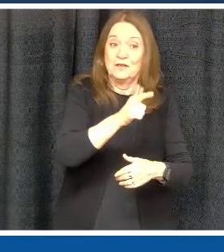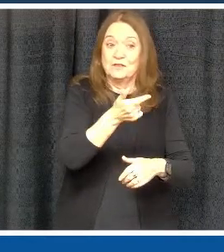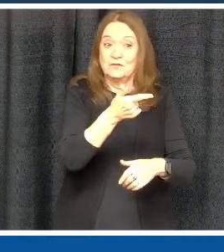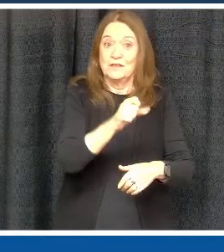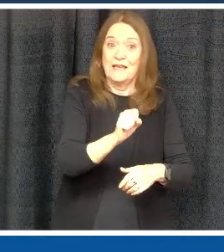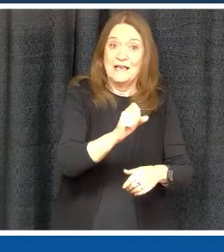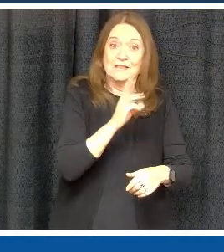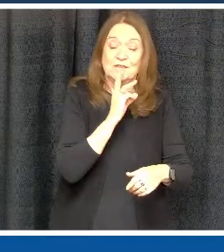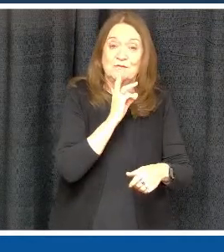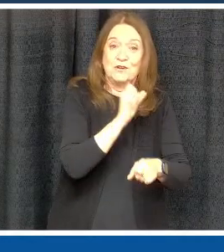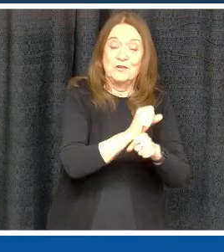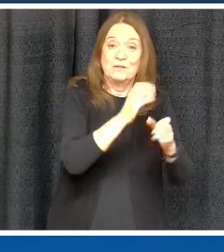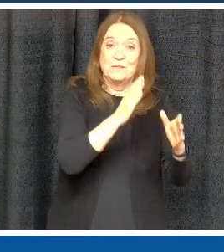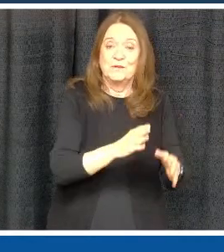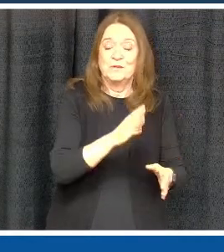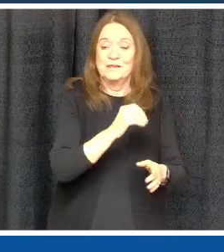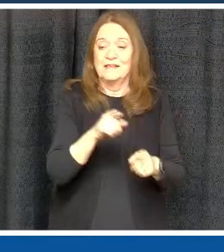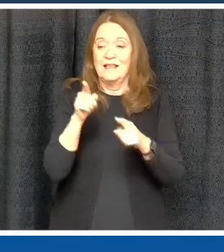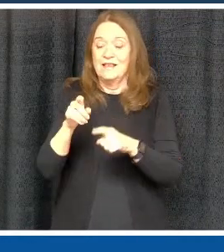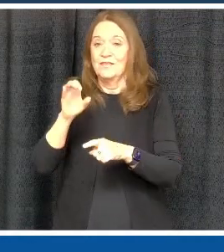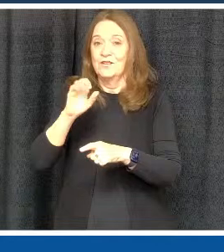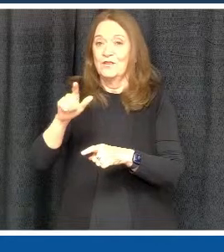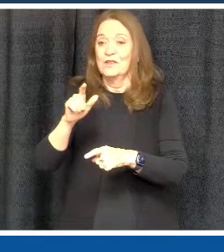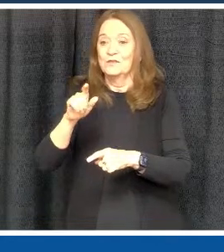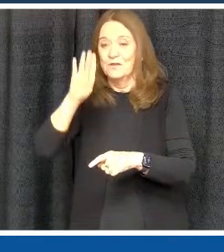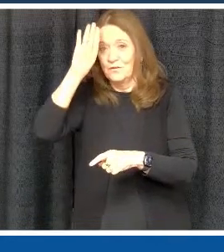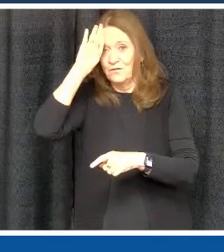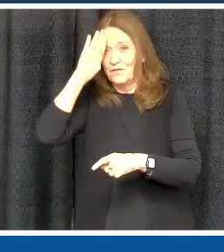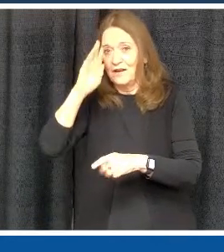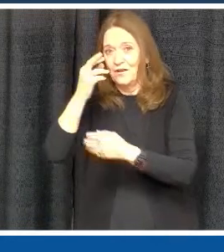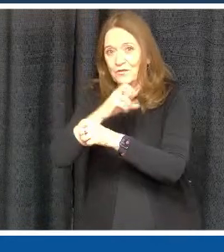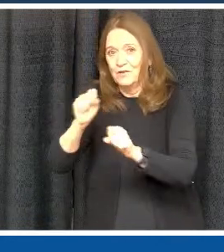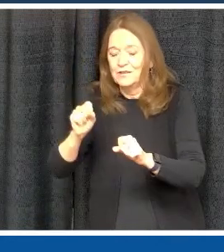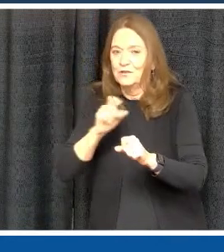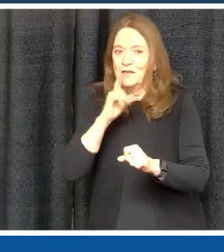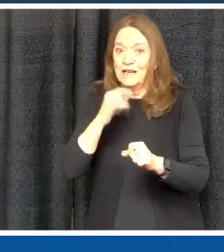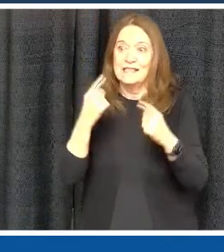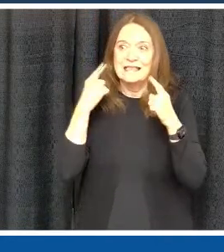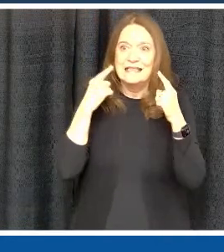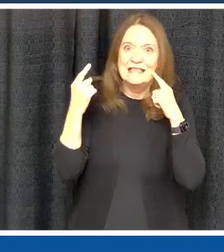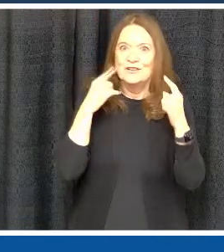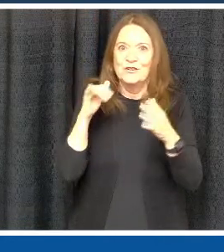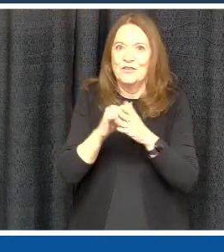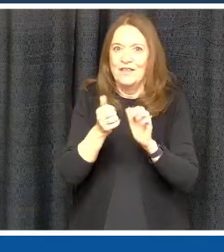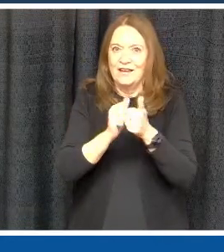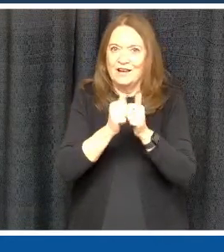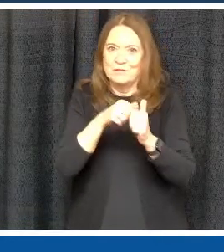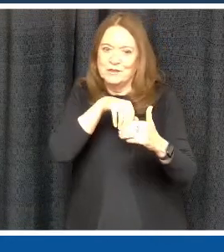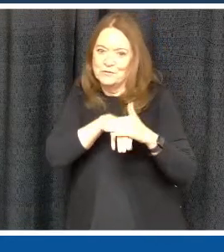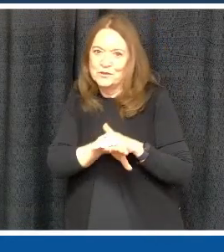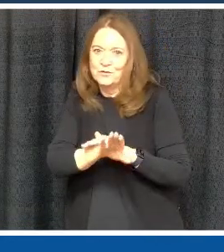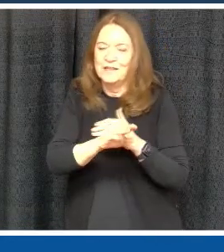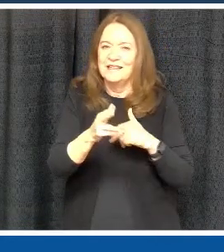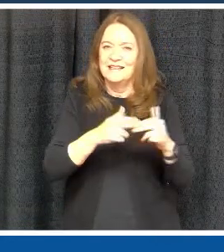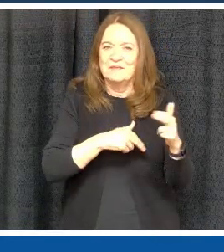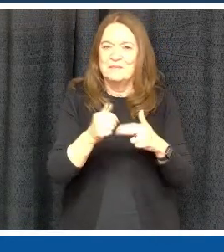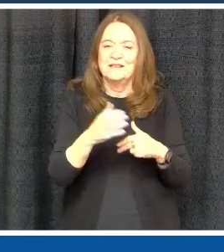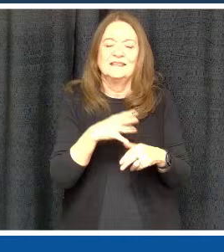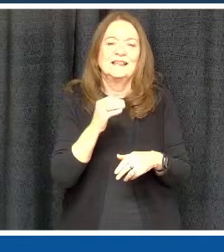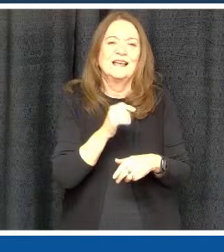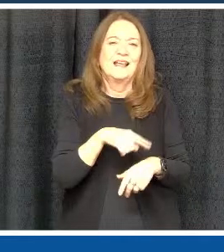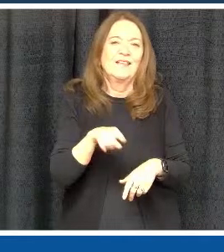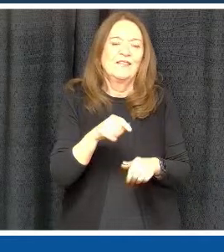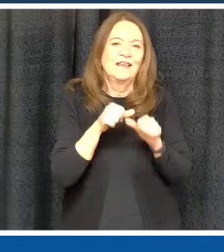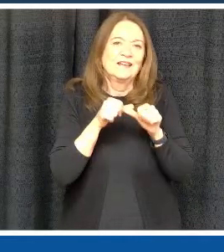Water employees and the Clarksville Fire and Rescue. You could actually hear that competition walking into the building, and they